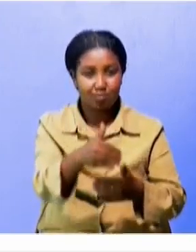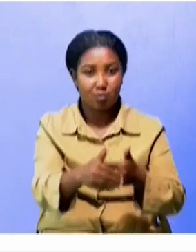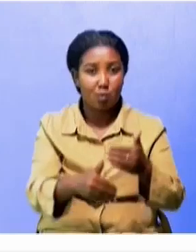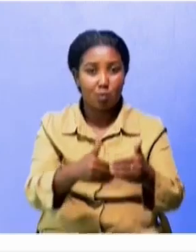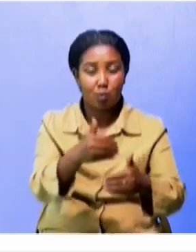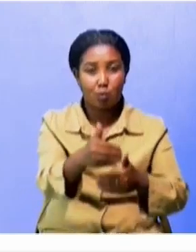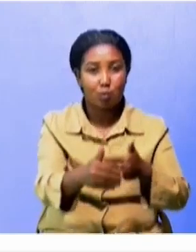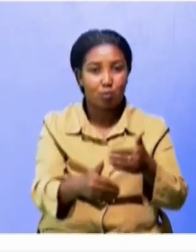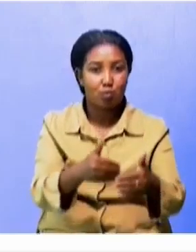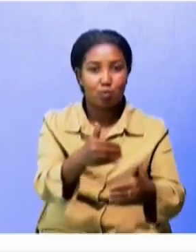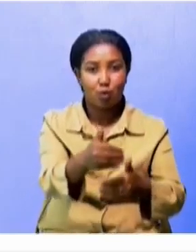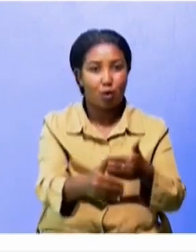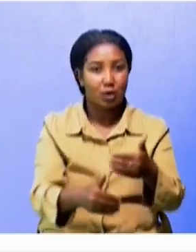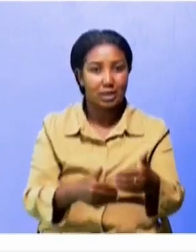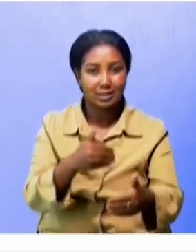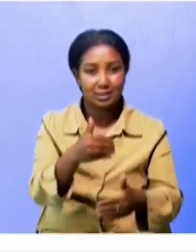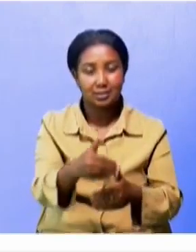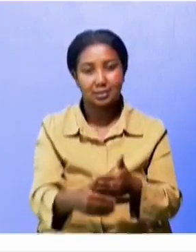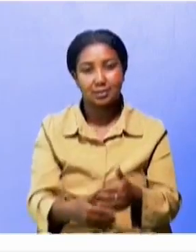Academic